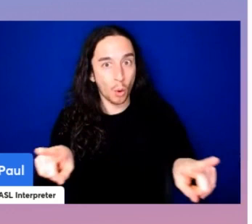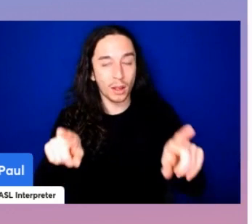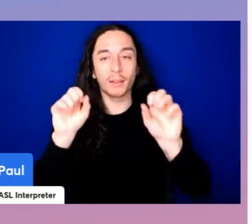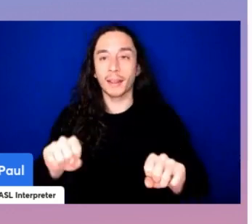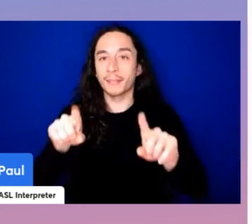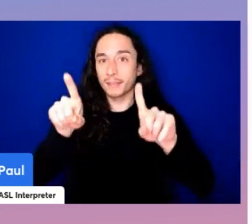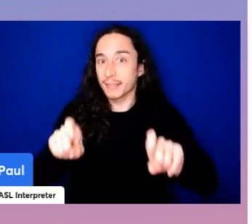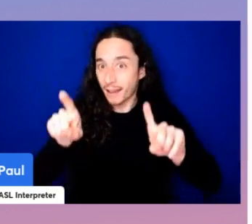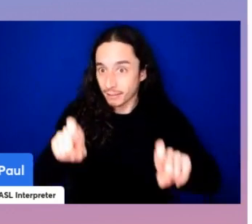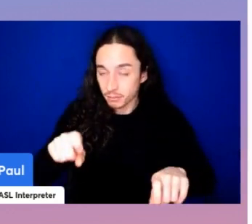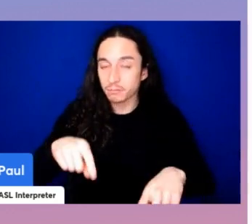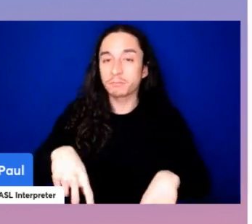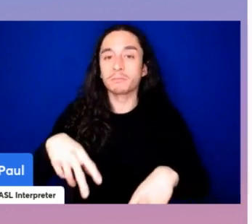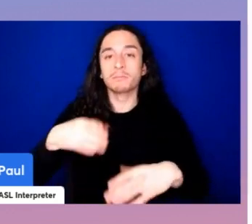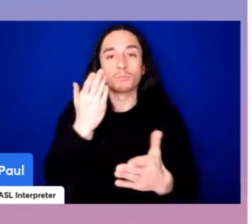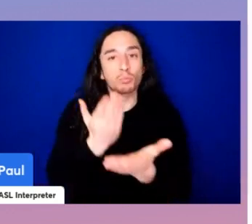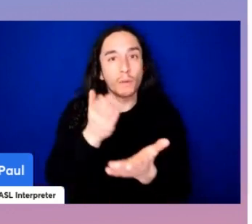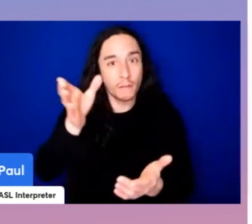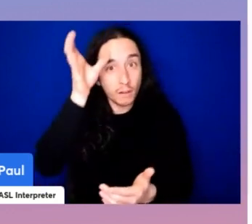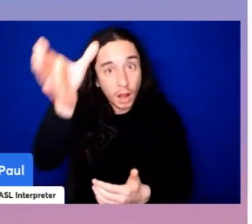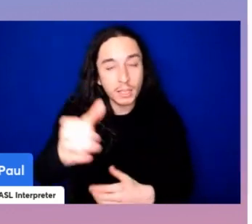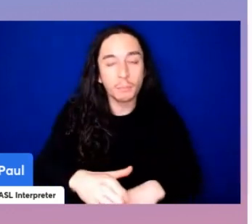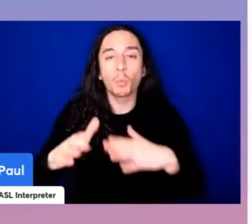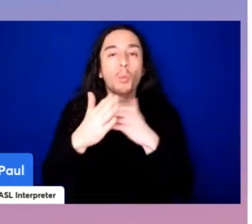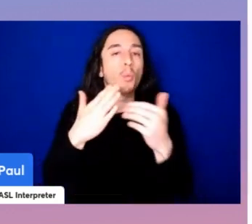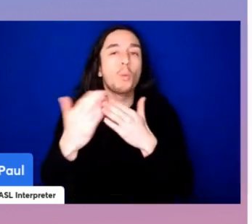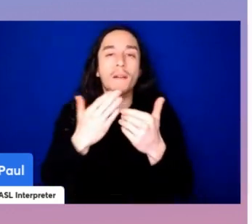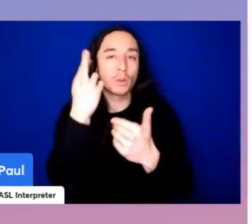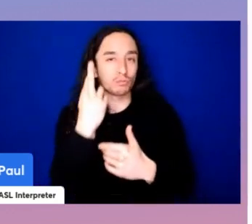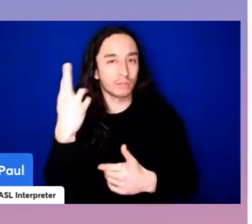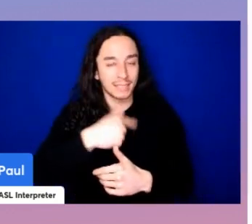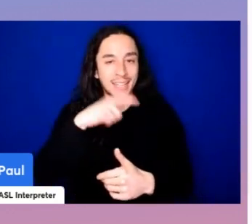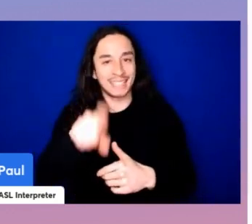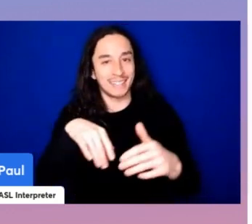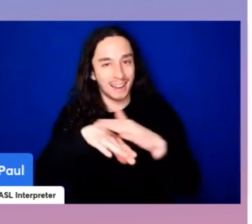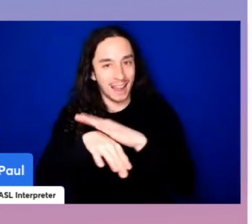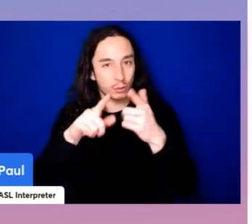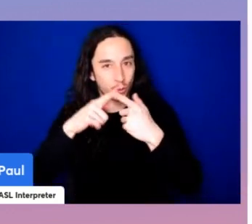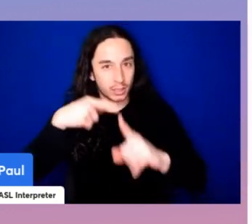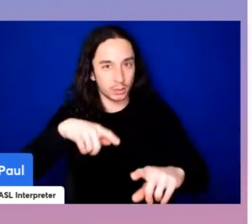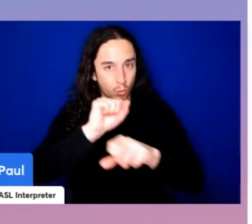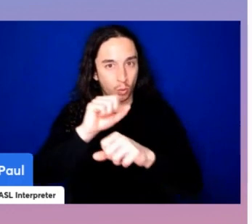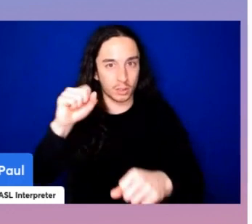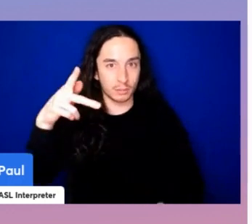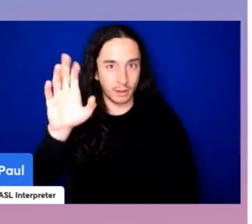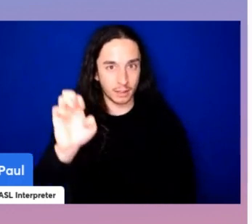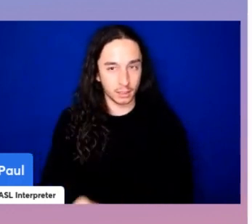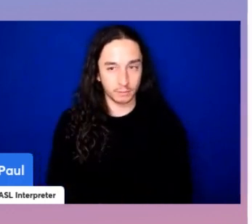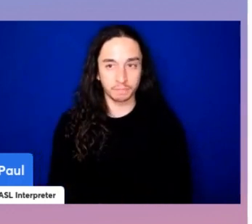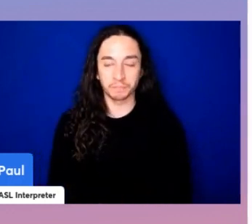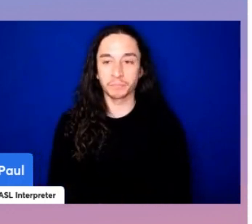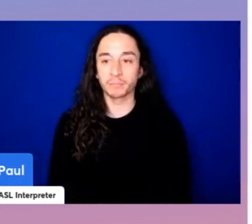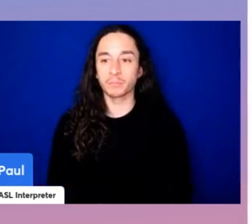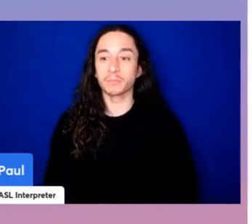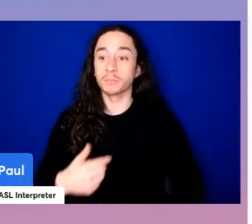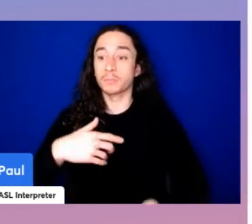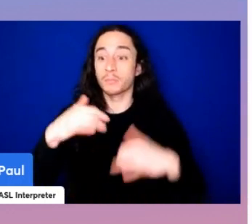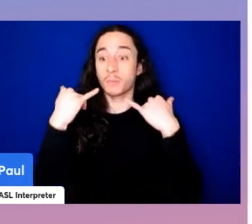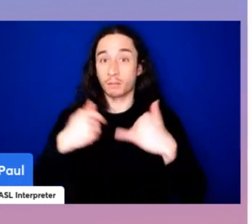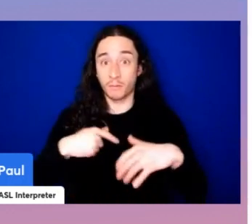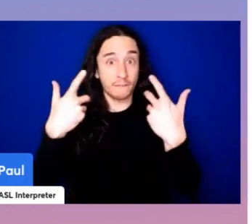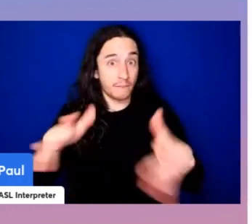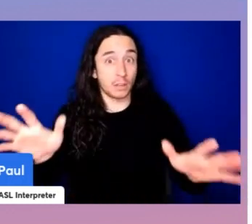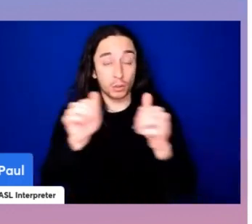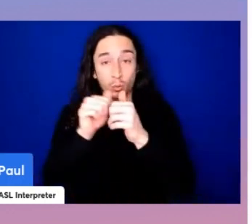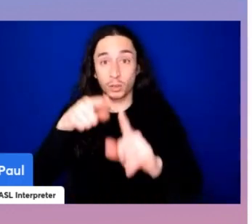my proof of concept, whatever it was I needed this workspace for. Now that I'm finished with this workspace, I need to return